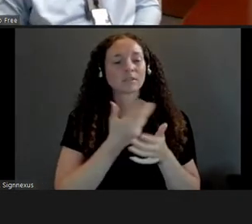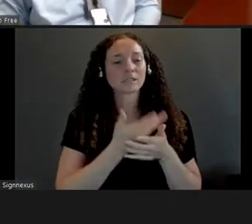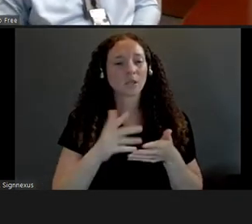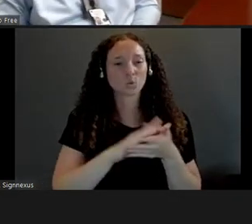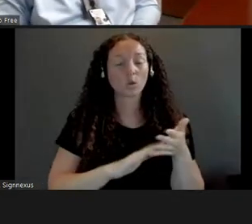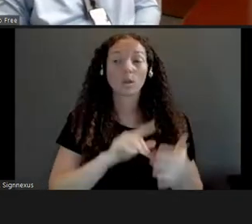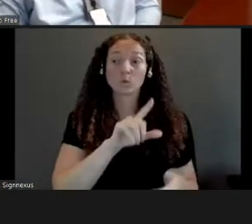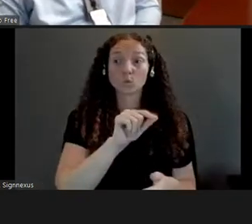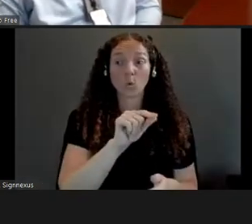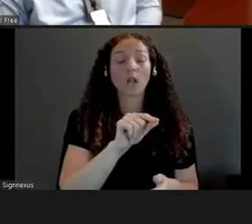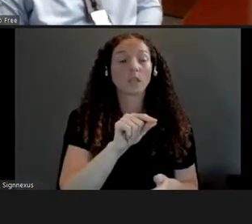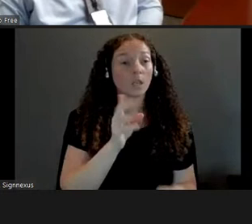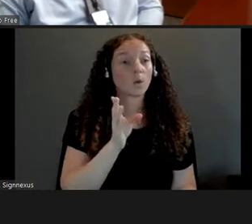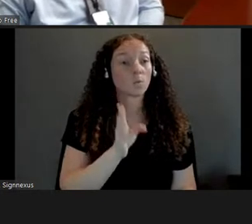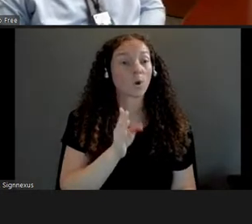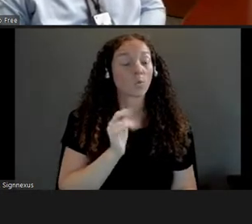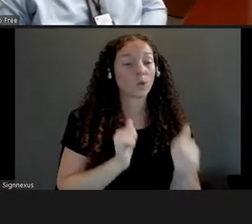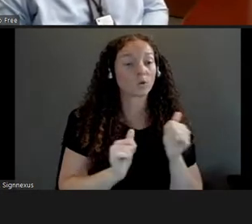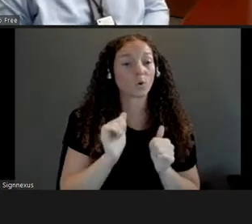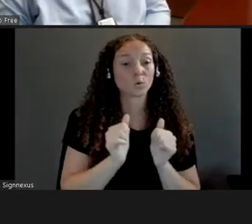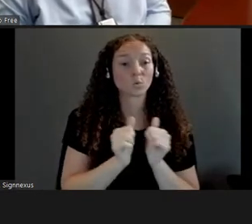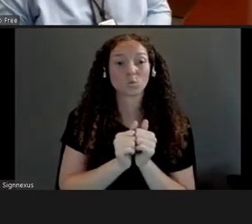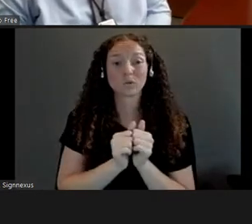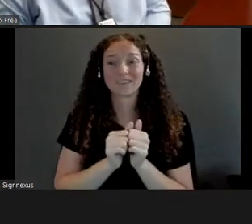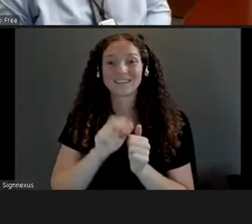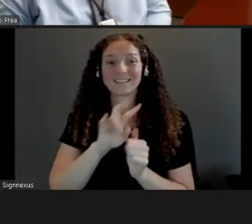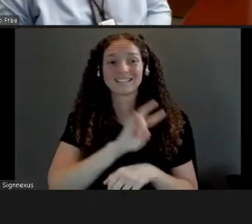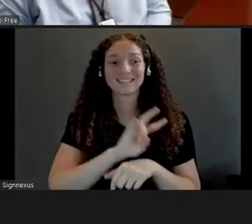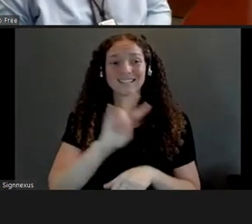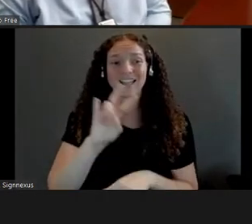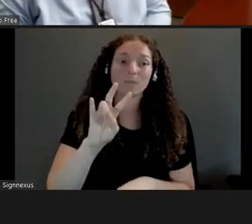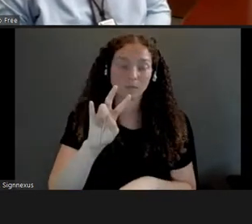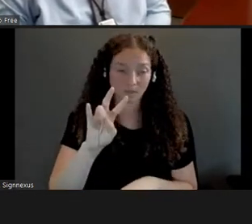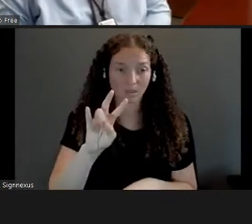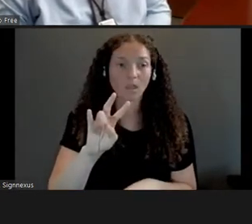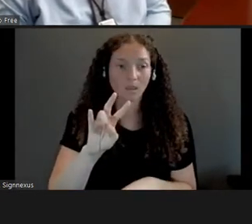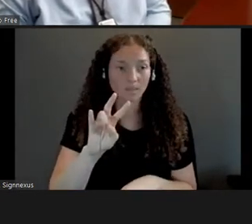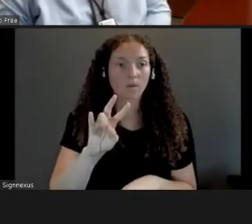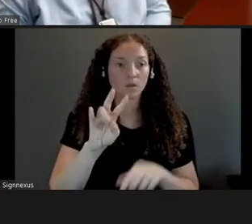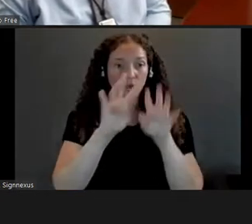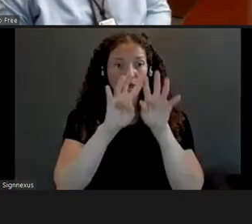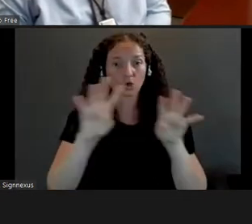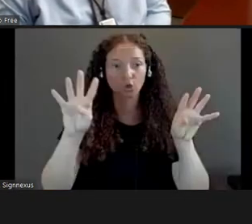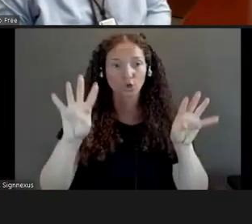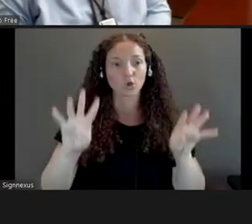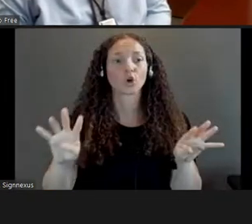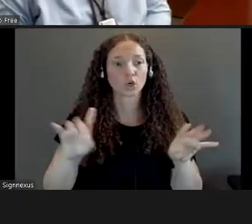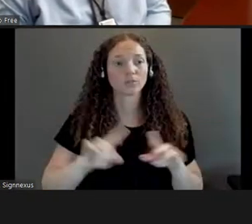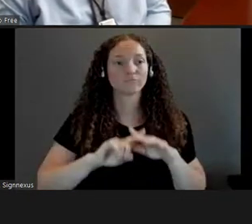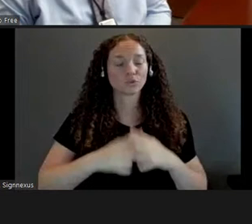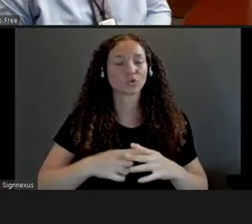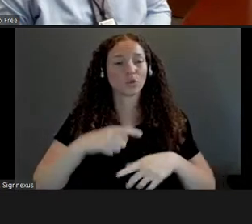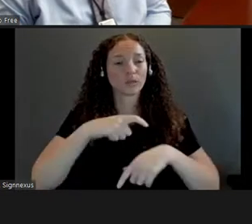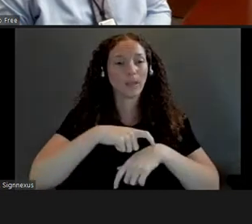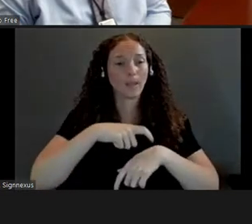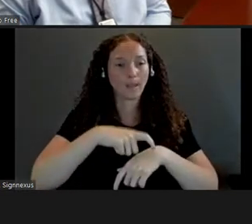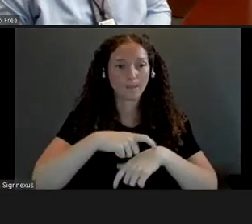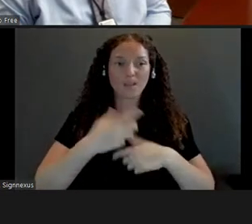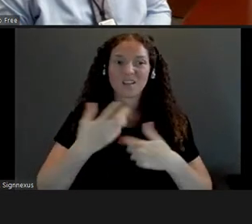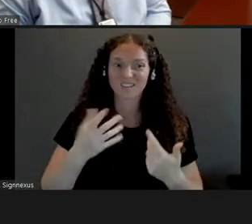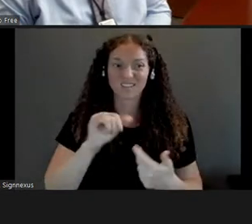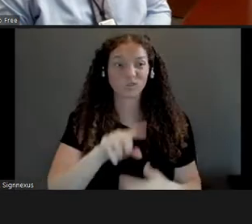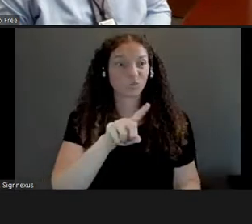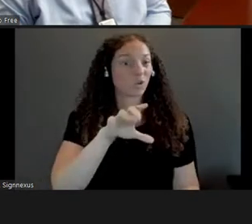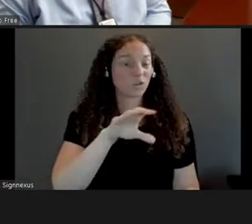with 7 p.m. curtains. That's 100% of the shows listed on there. And that doesn't even consider the off-Broadway